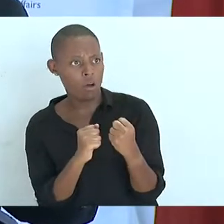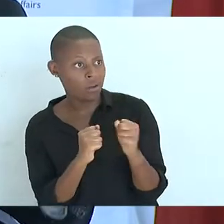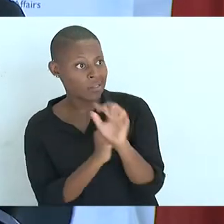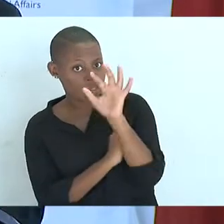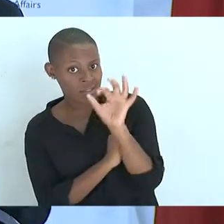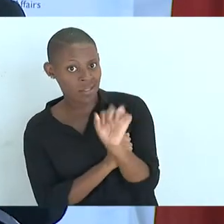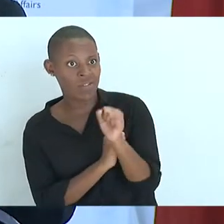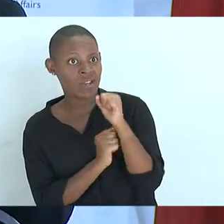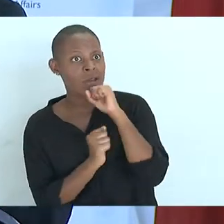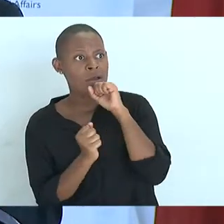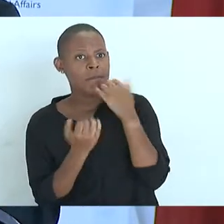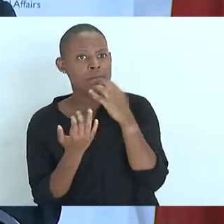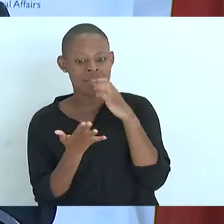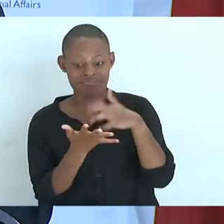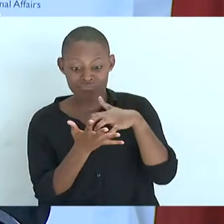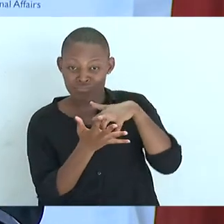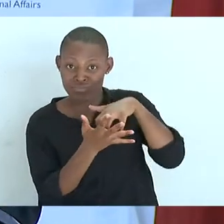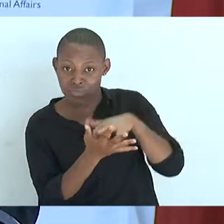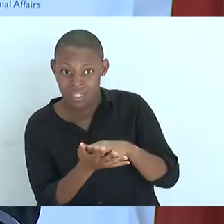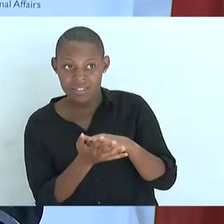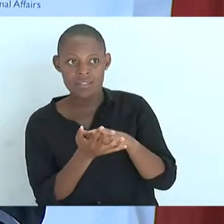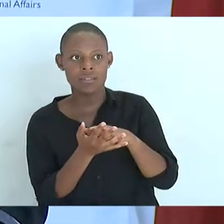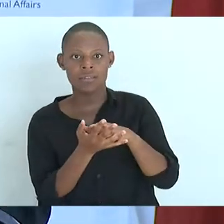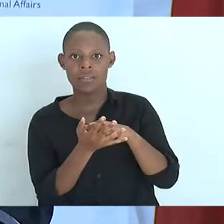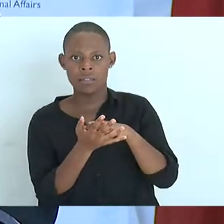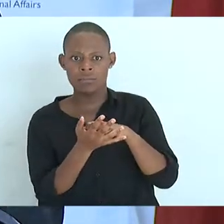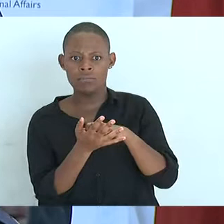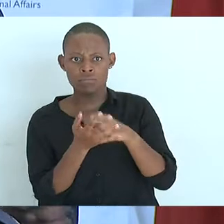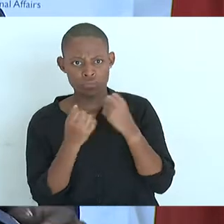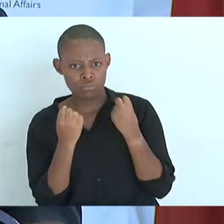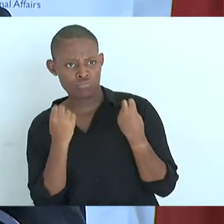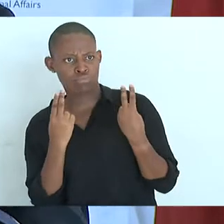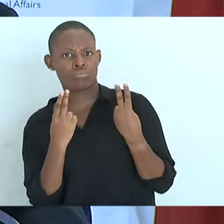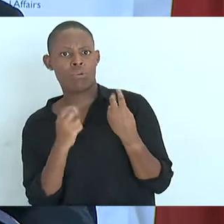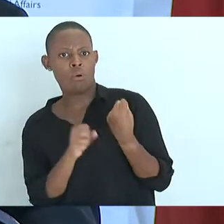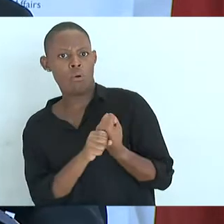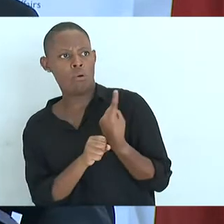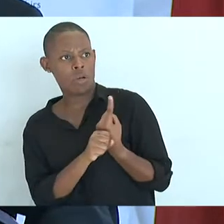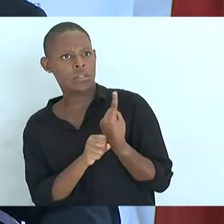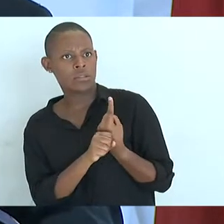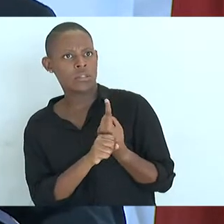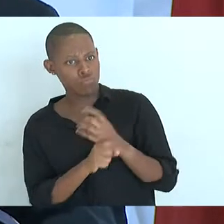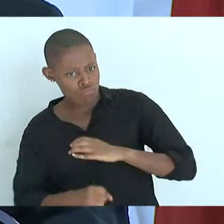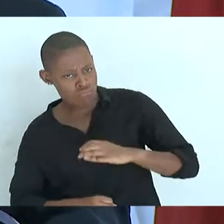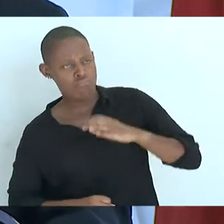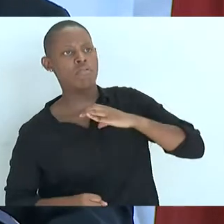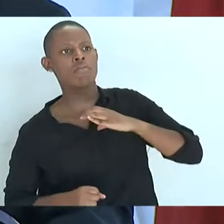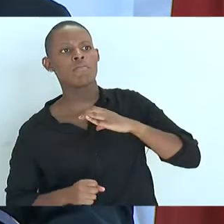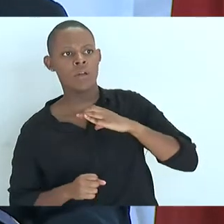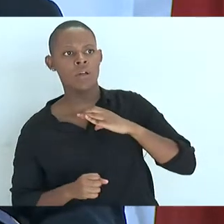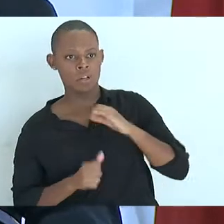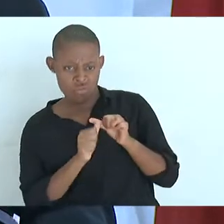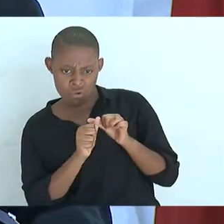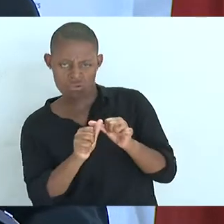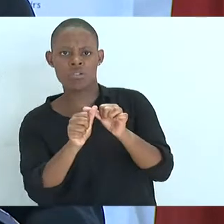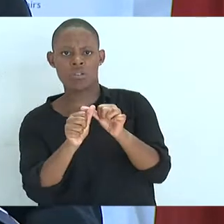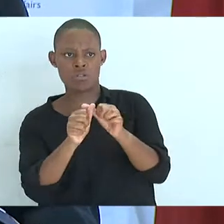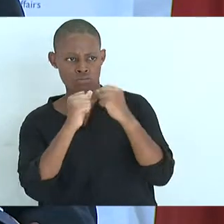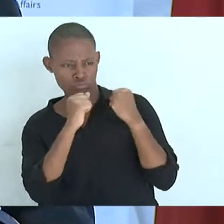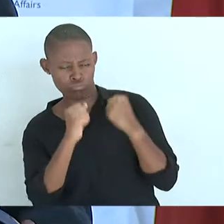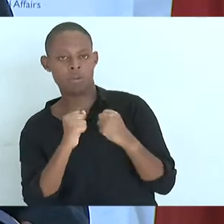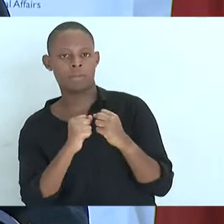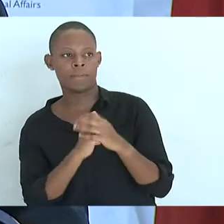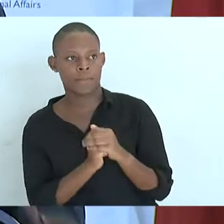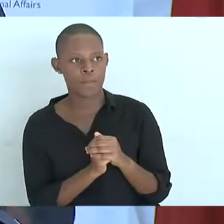We get up, we get together, and we are making things happen. Now, we're not